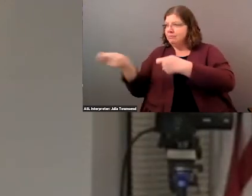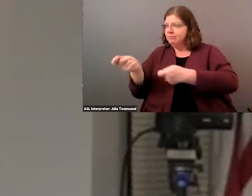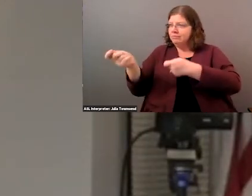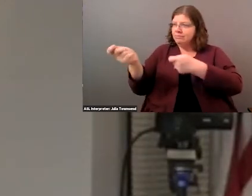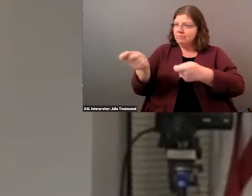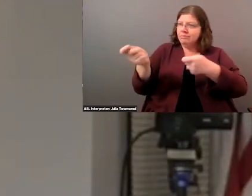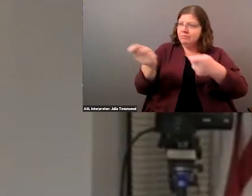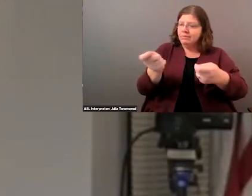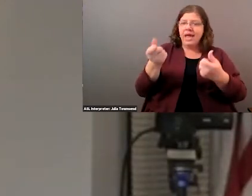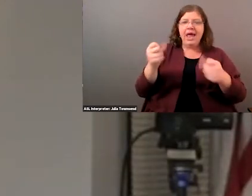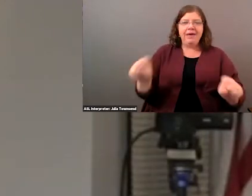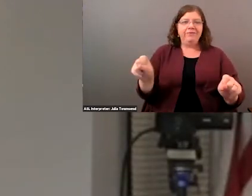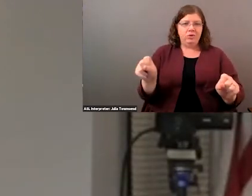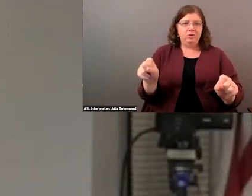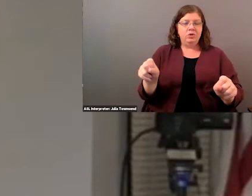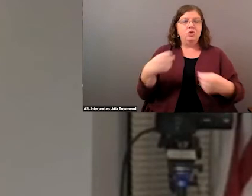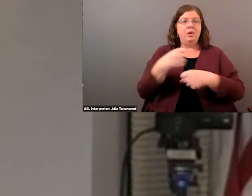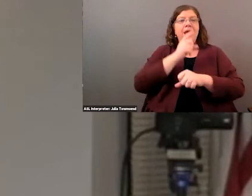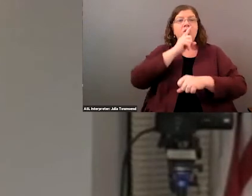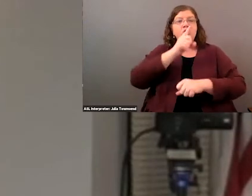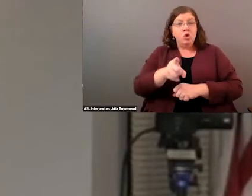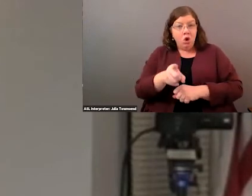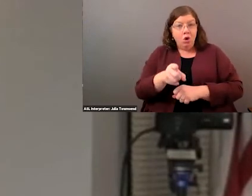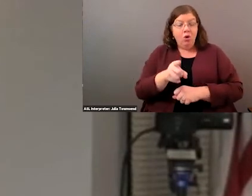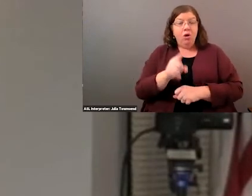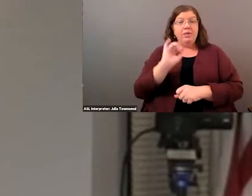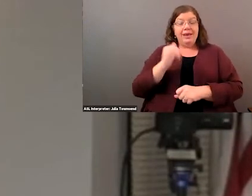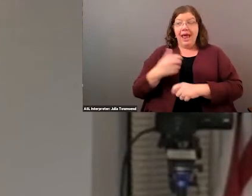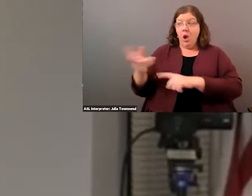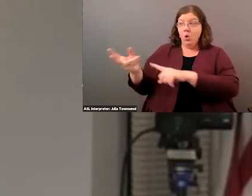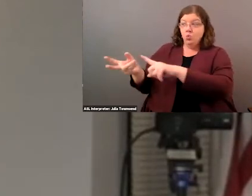student population. Yeah. Okay. Thank you. Thank you.